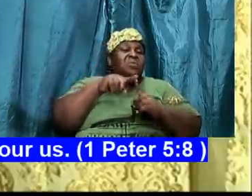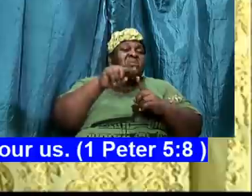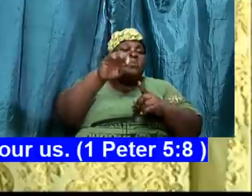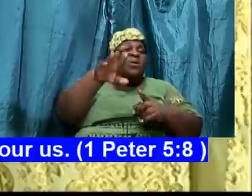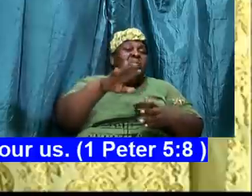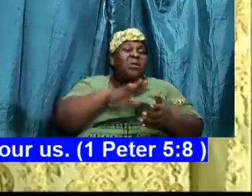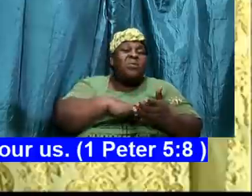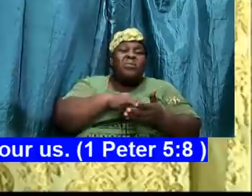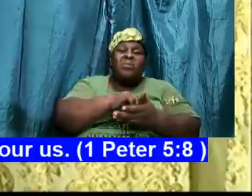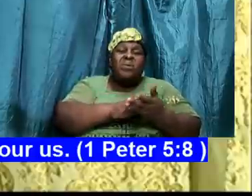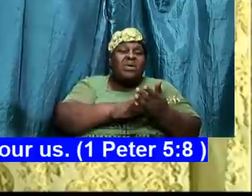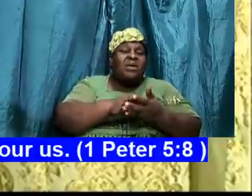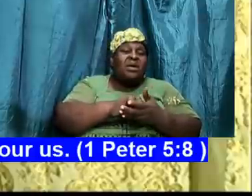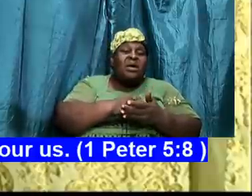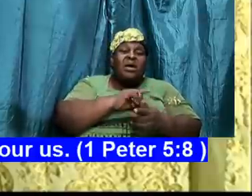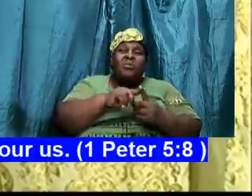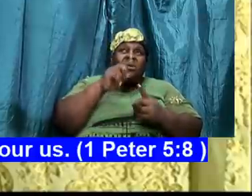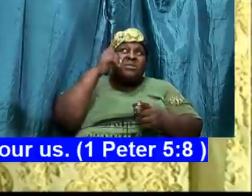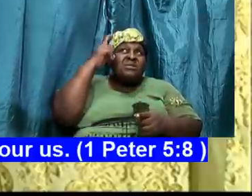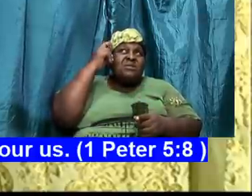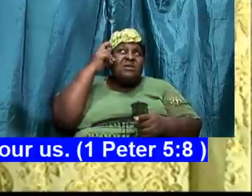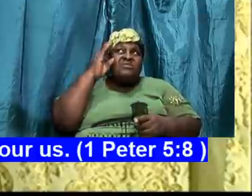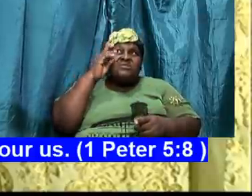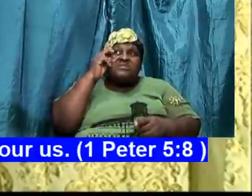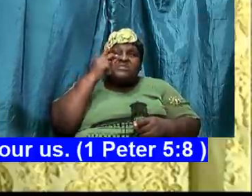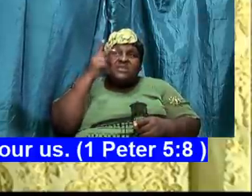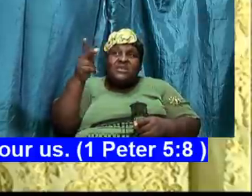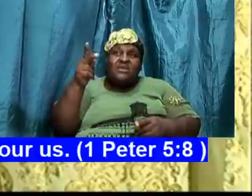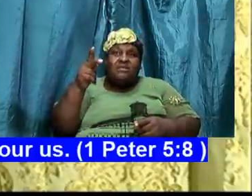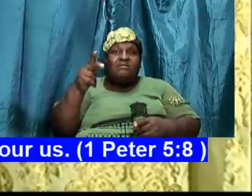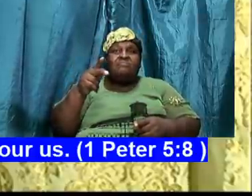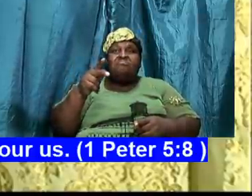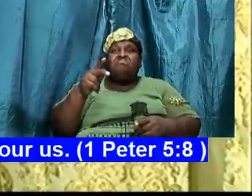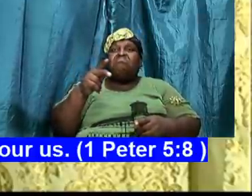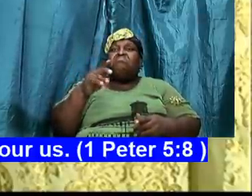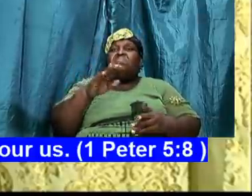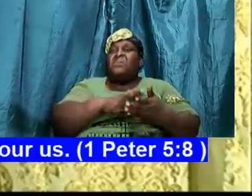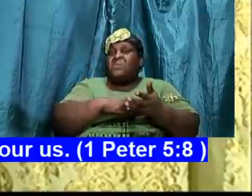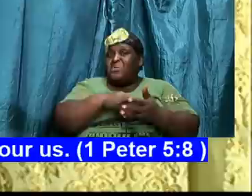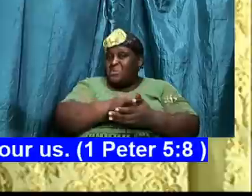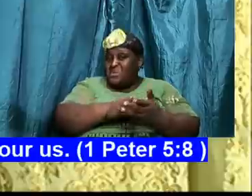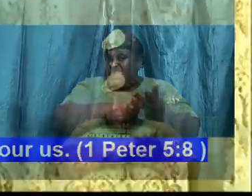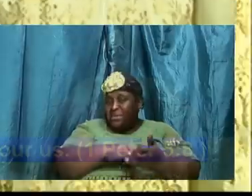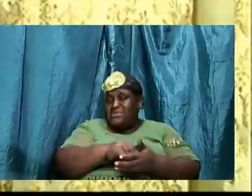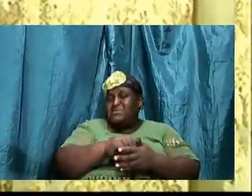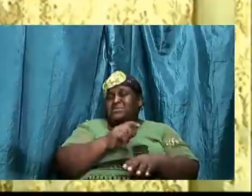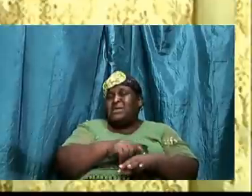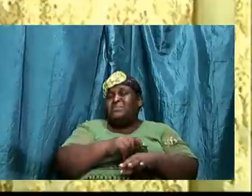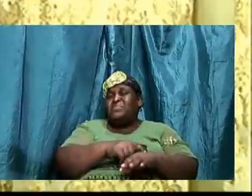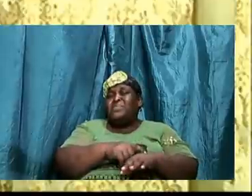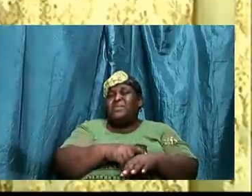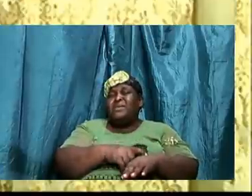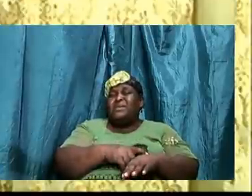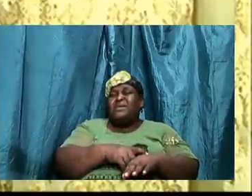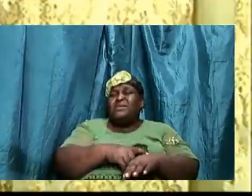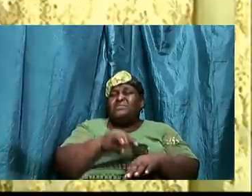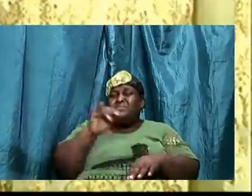And when he sees that you are at that point, that is the time he tries to step